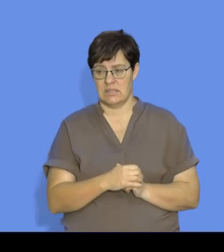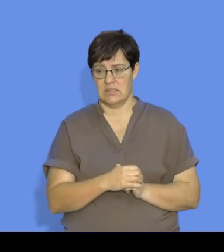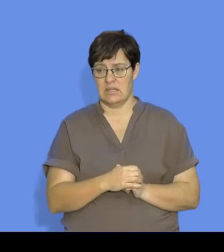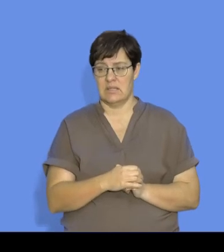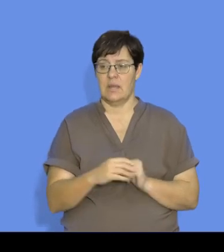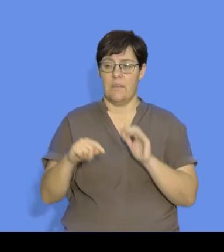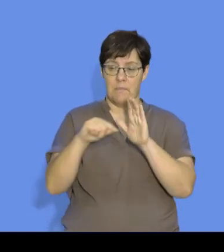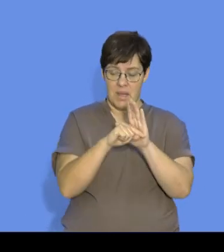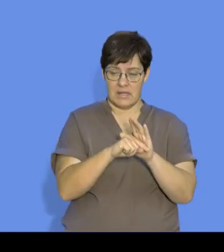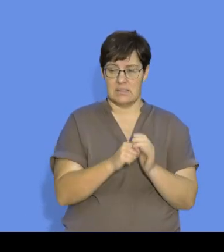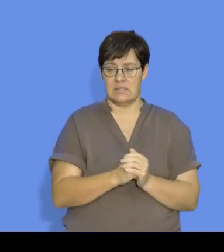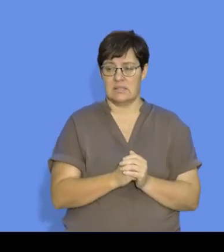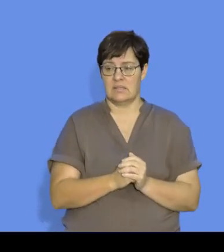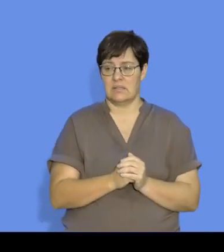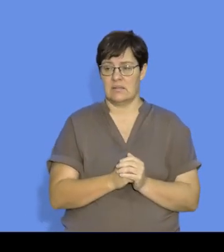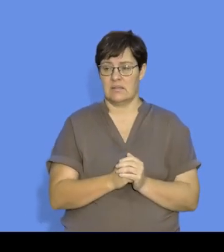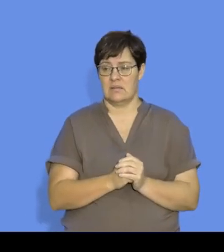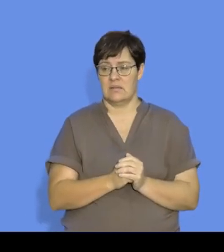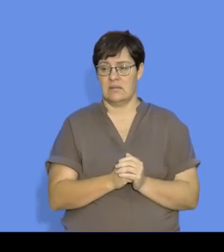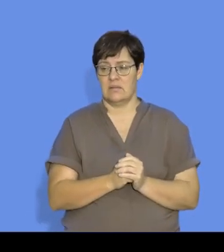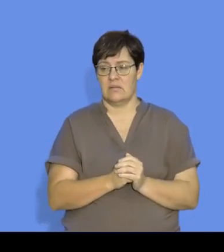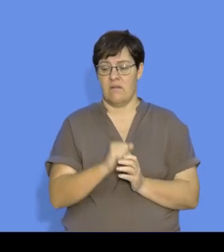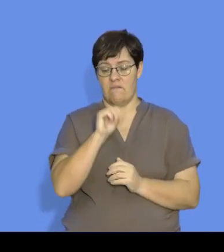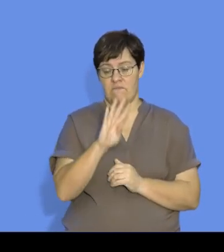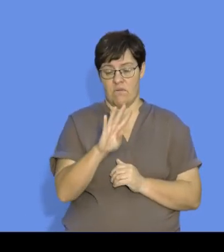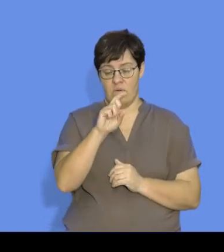20, and then minus